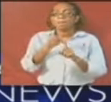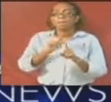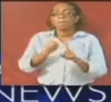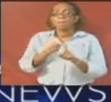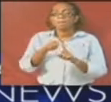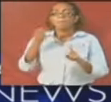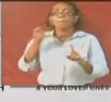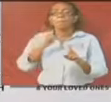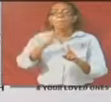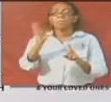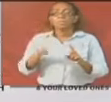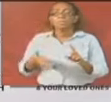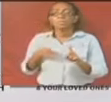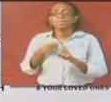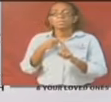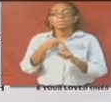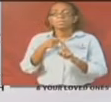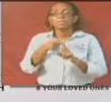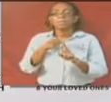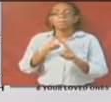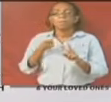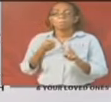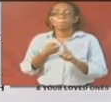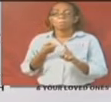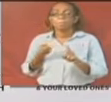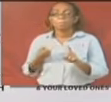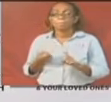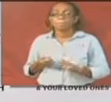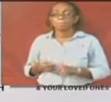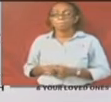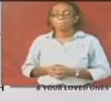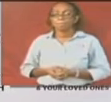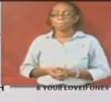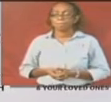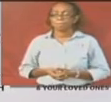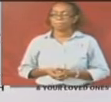you. Thank you very much for your questions. Okay, thank you. I'll actually take